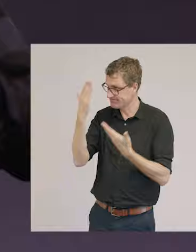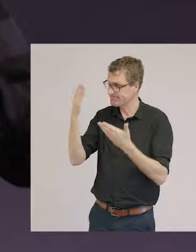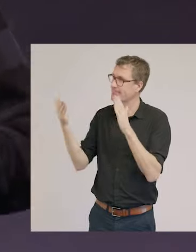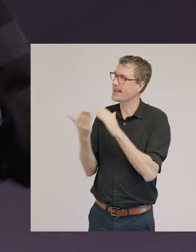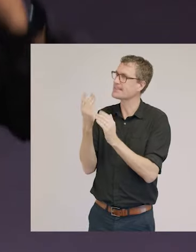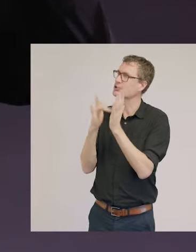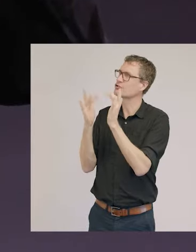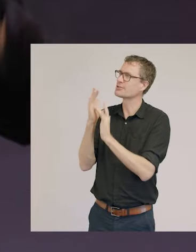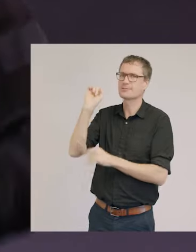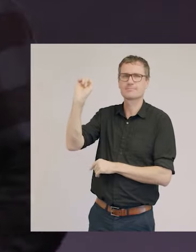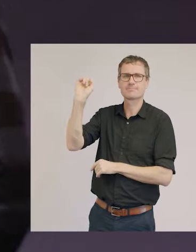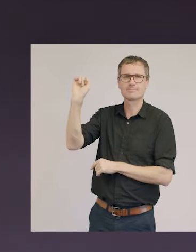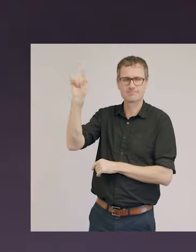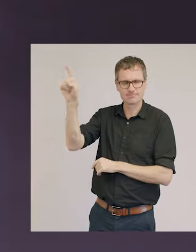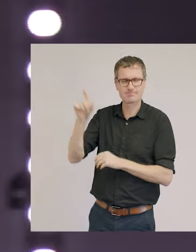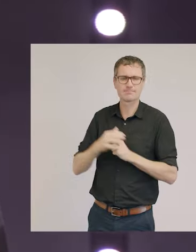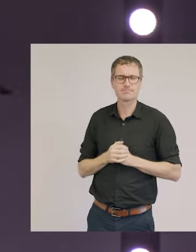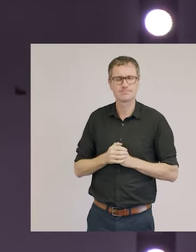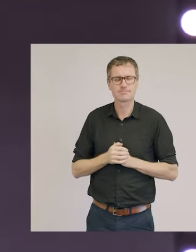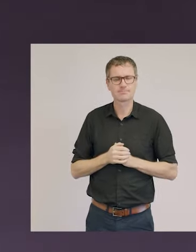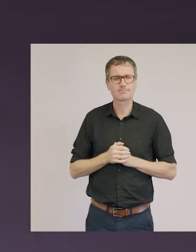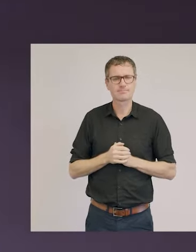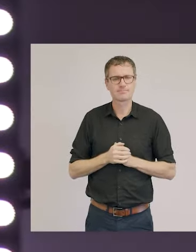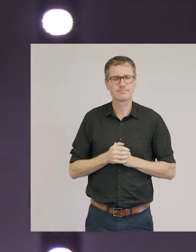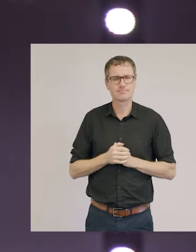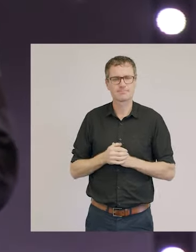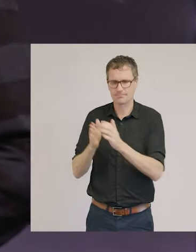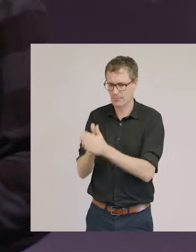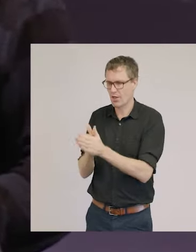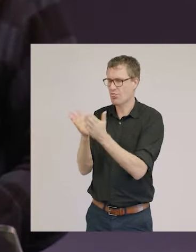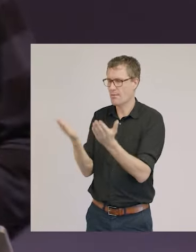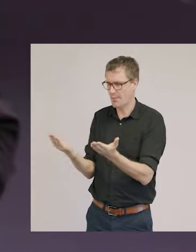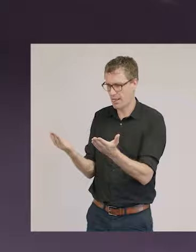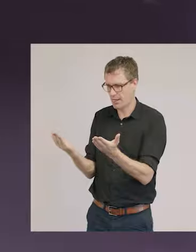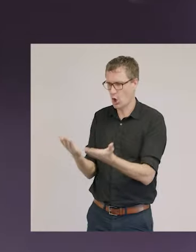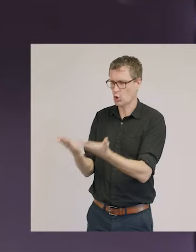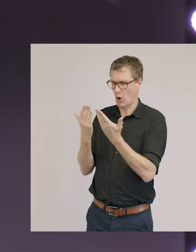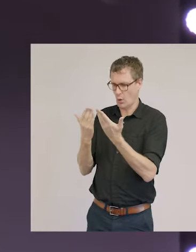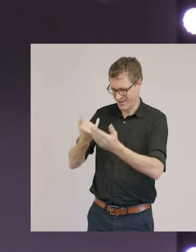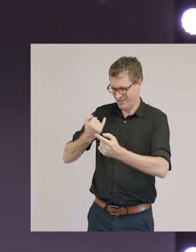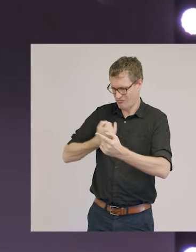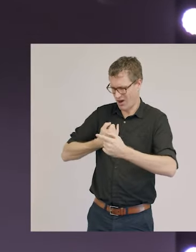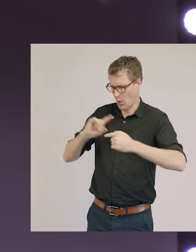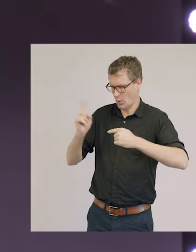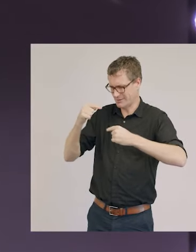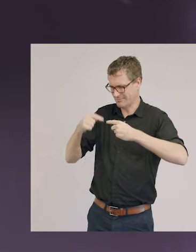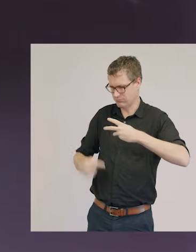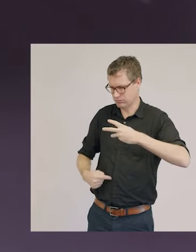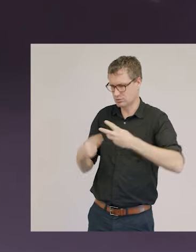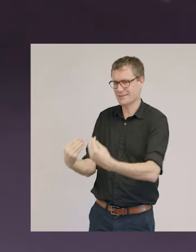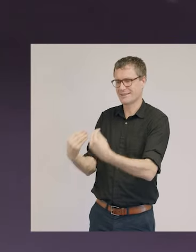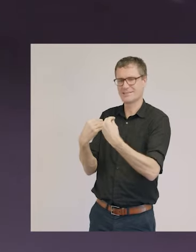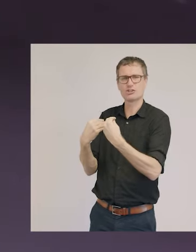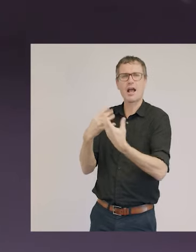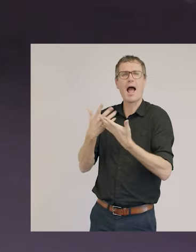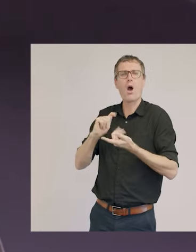your life under the Lordship of Jesus. It'll tell you what's wrong in your life and it corrects us when we're wrong and teaches